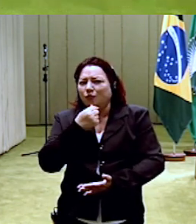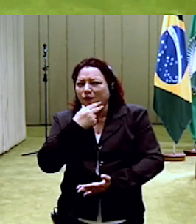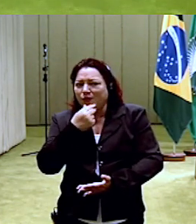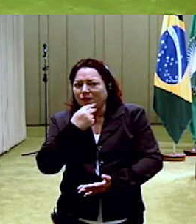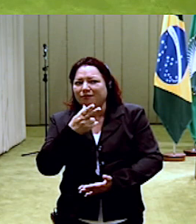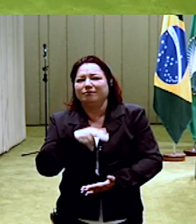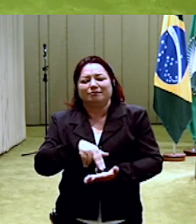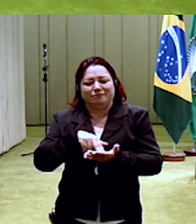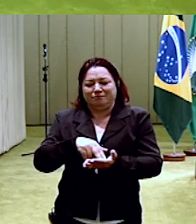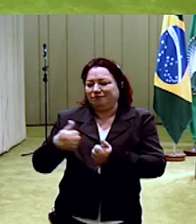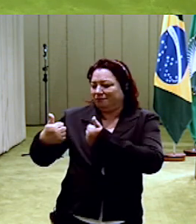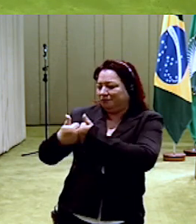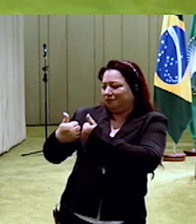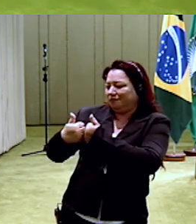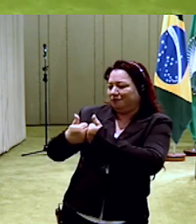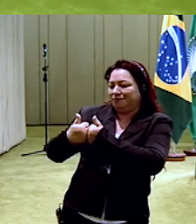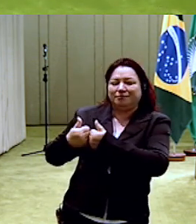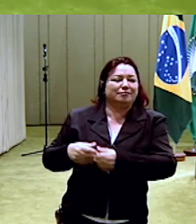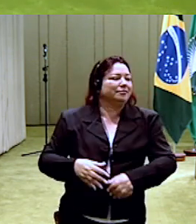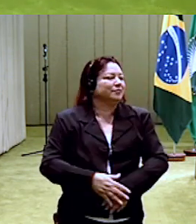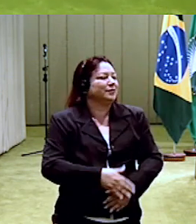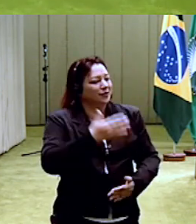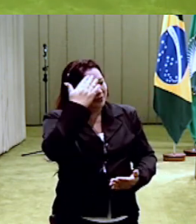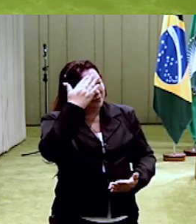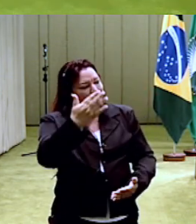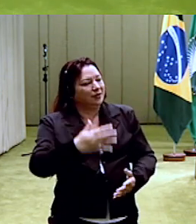you and we're with you, together with you. Thank you so much.